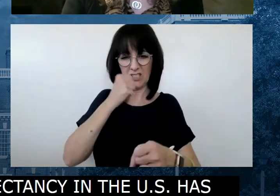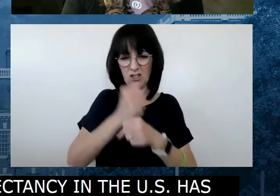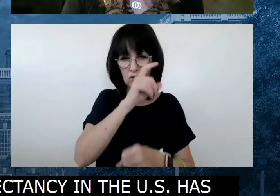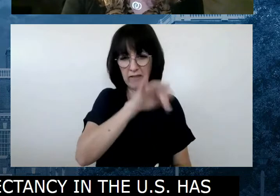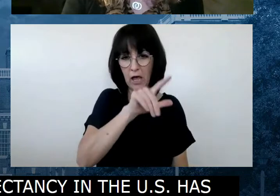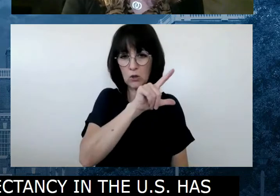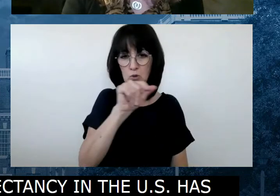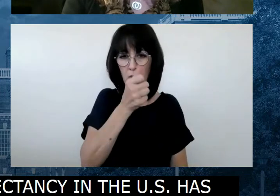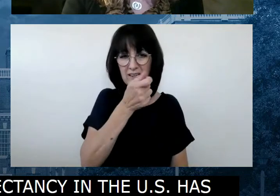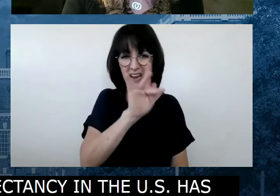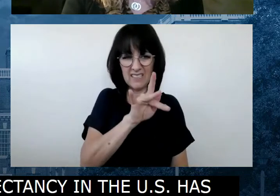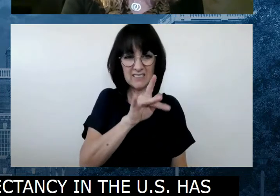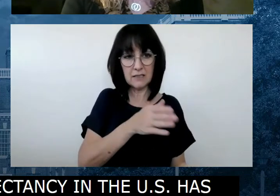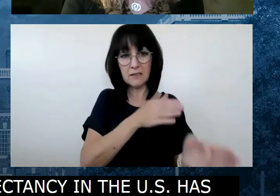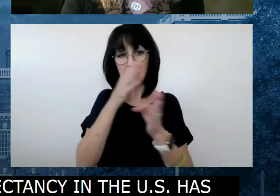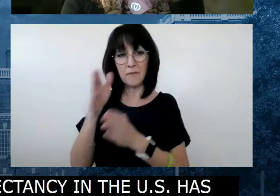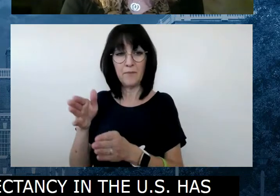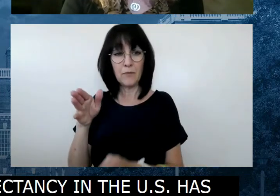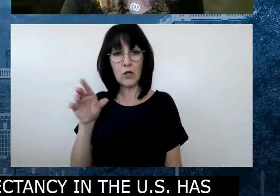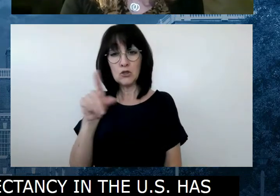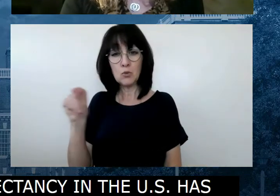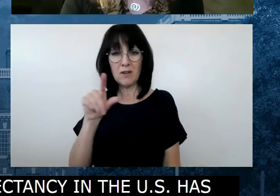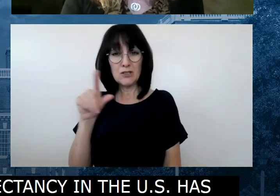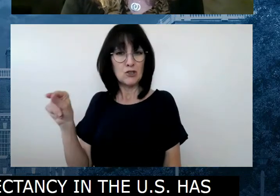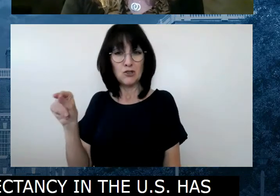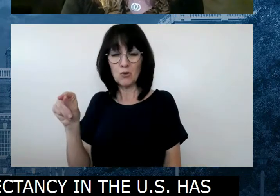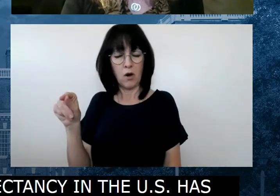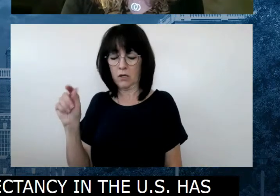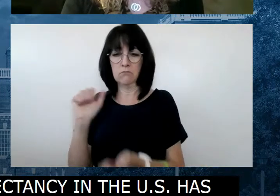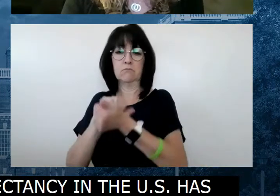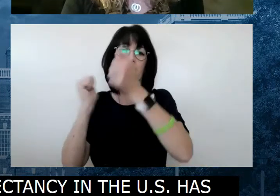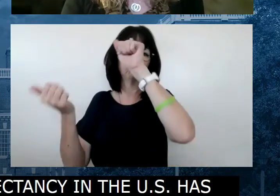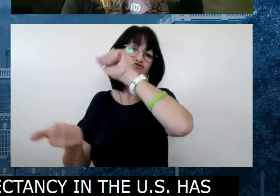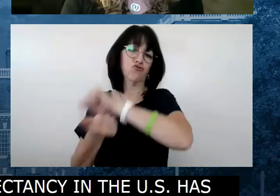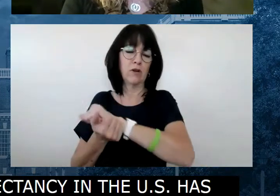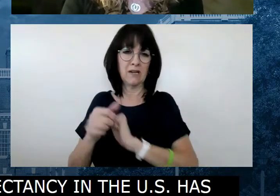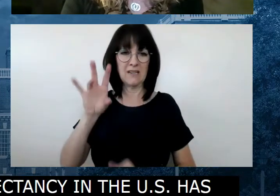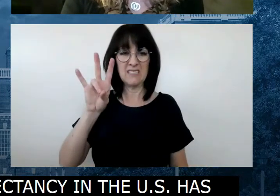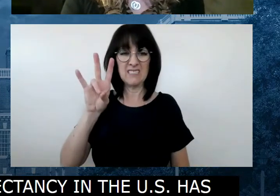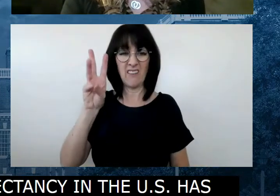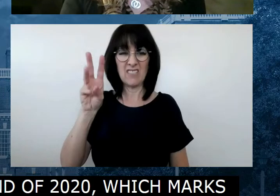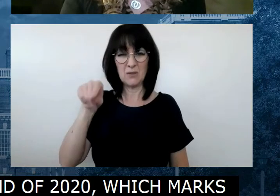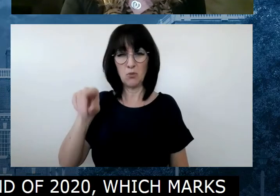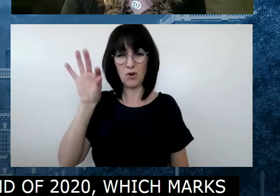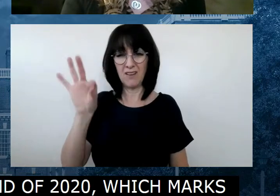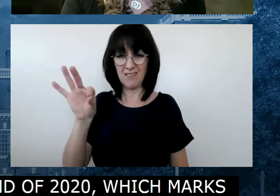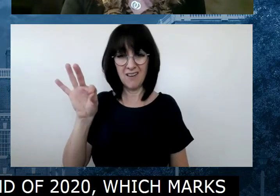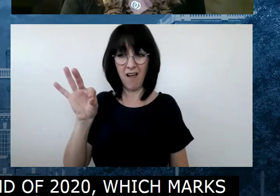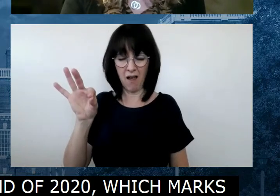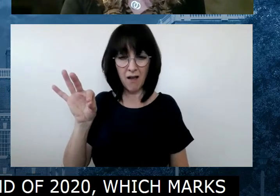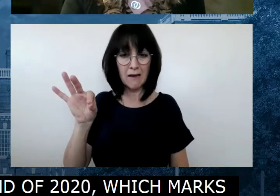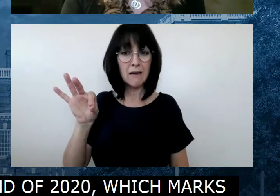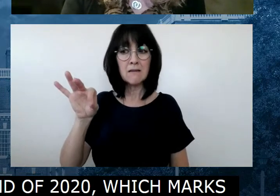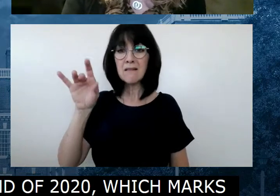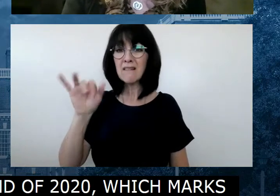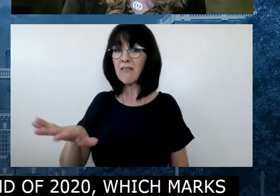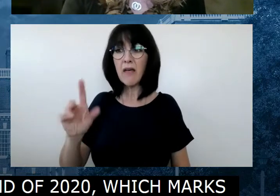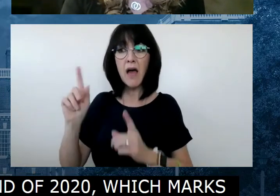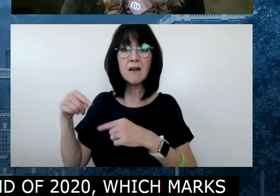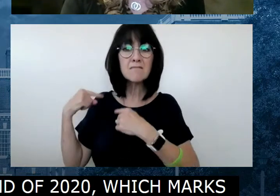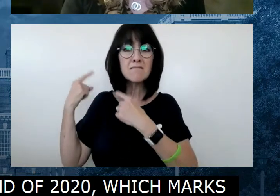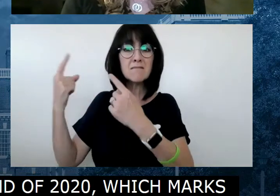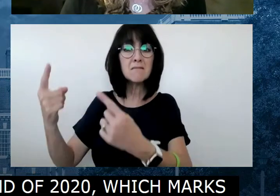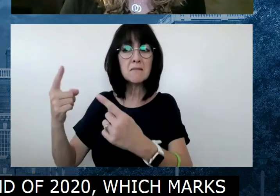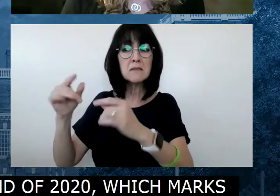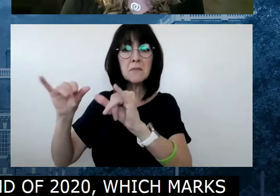the largest drop in life expectancy since World War II. And